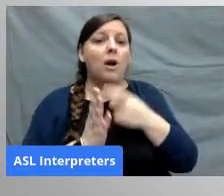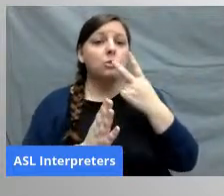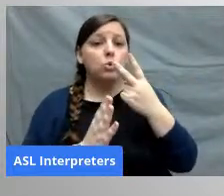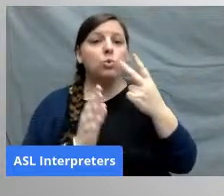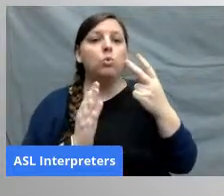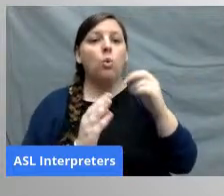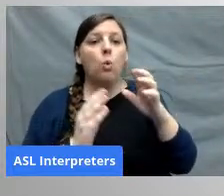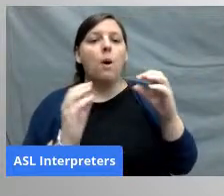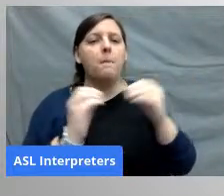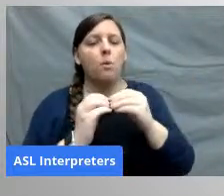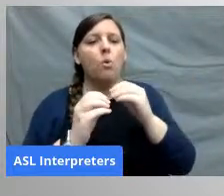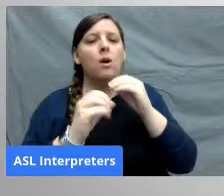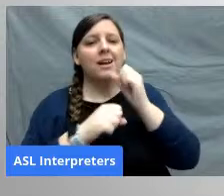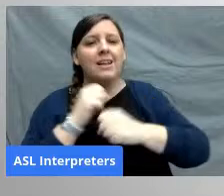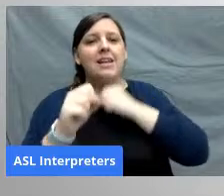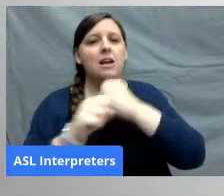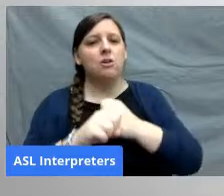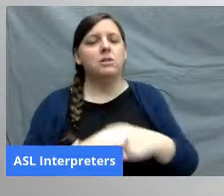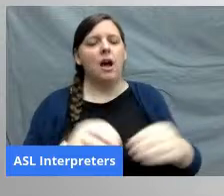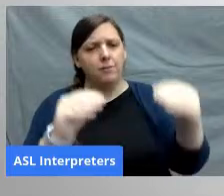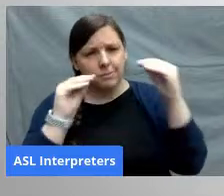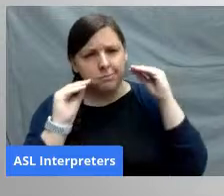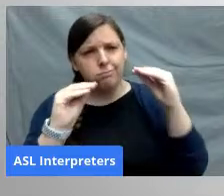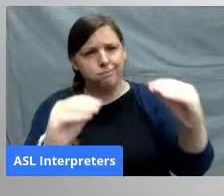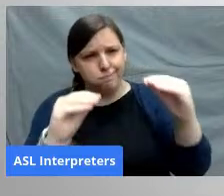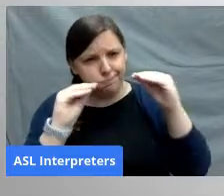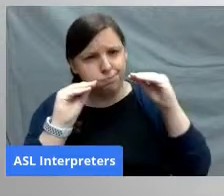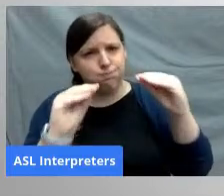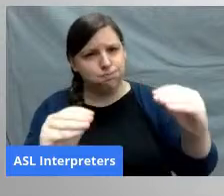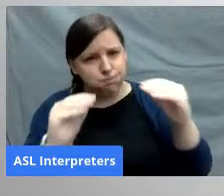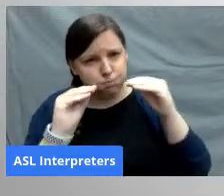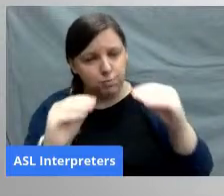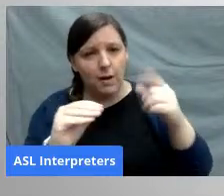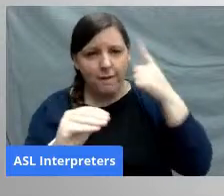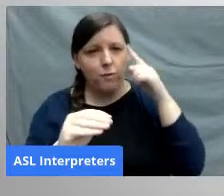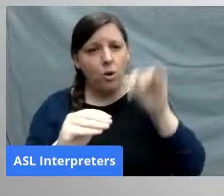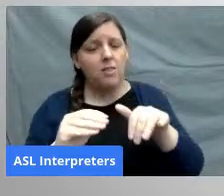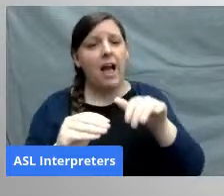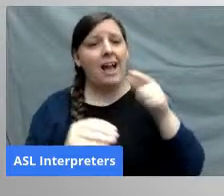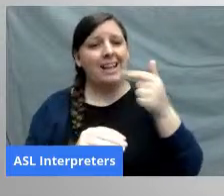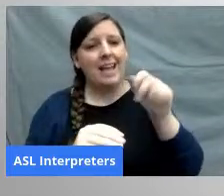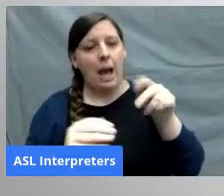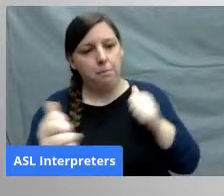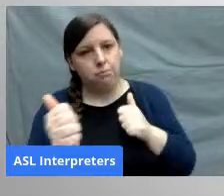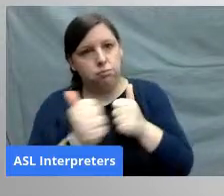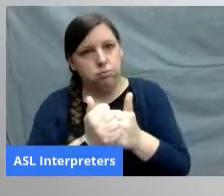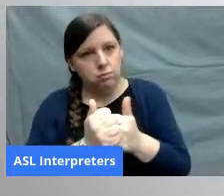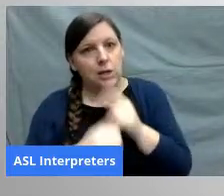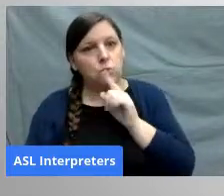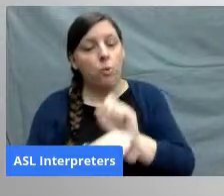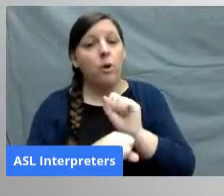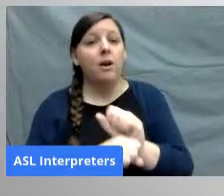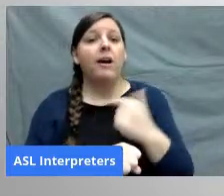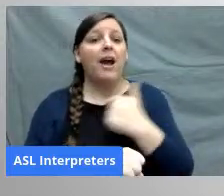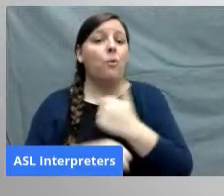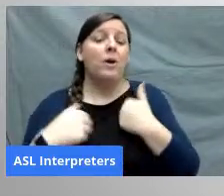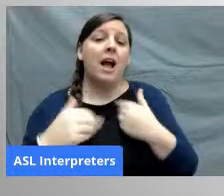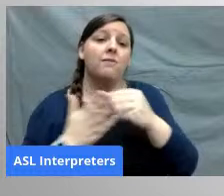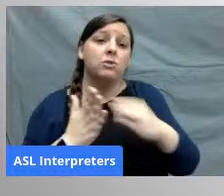teaching to close a gap. And we have students that have 3 or more years